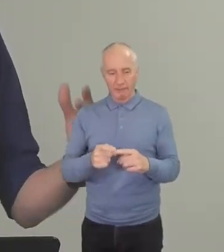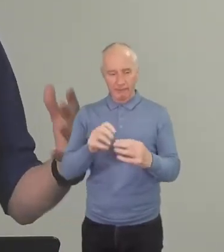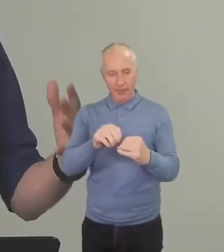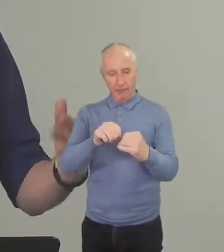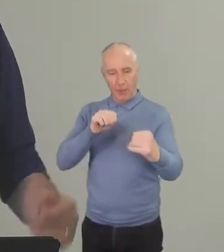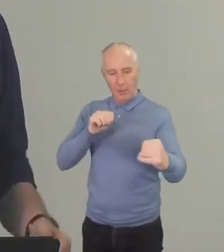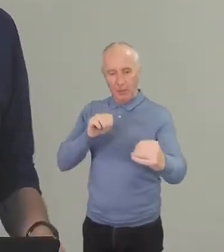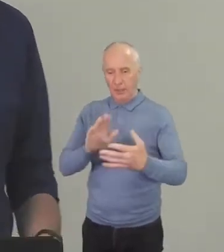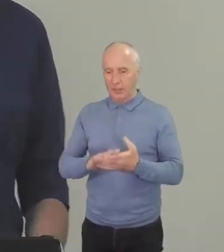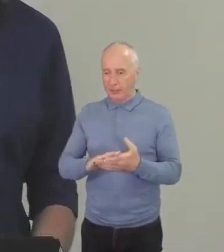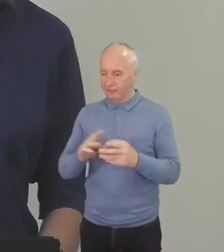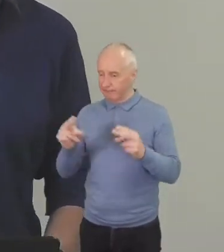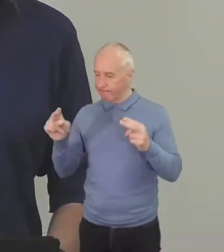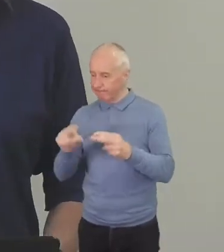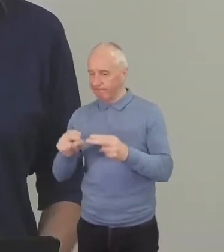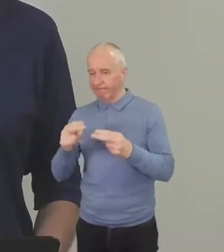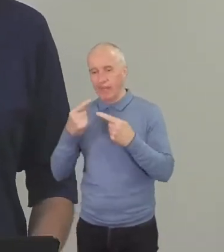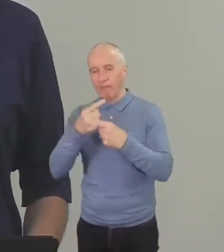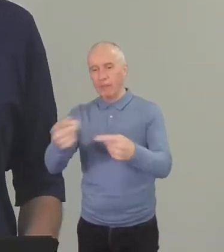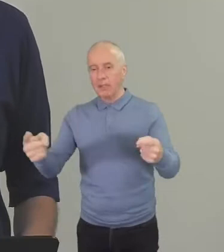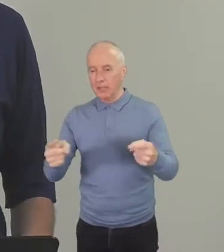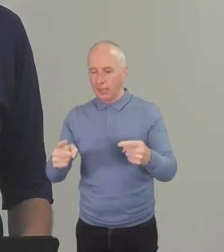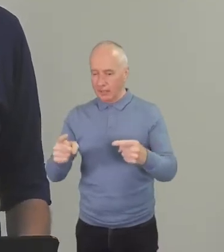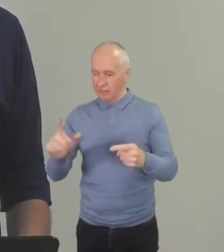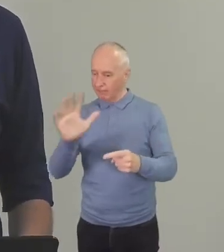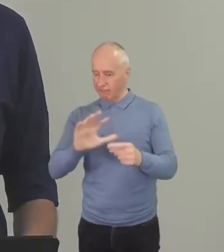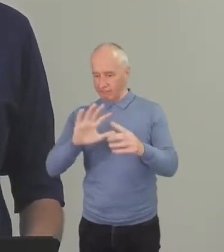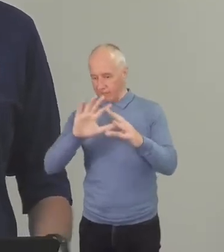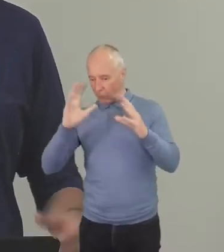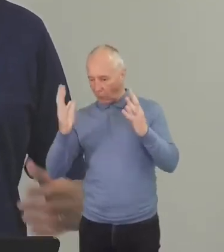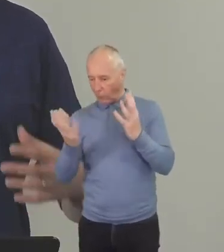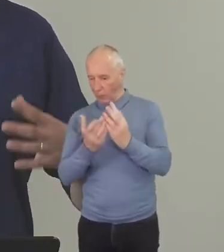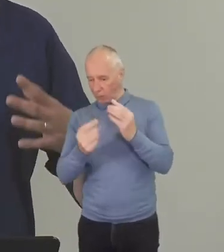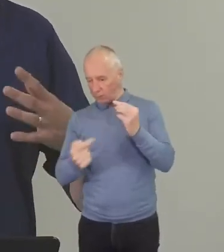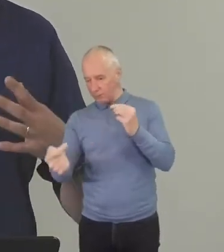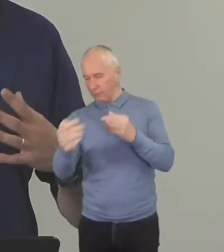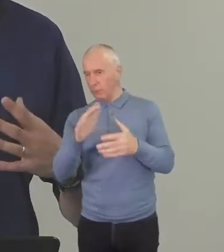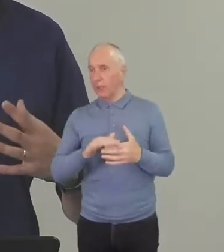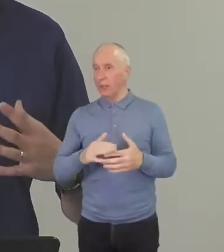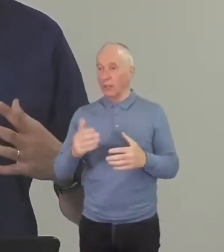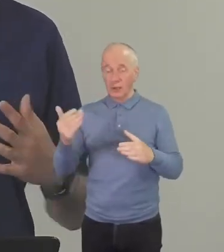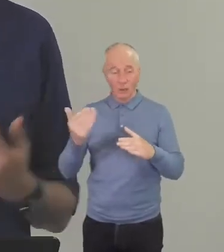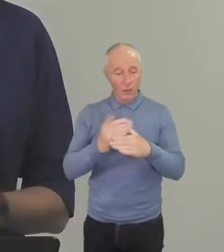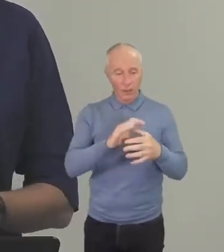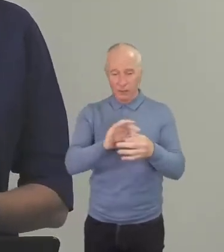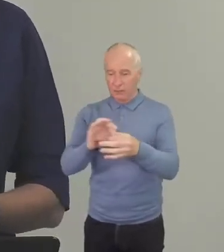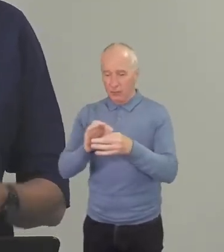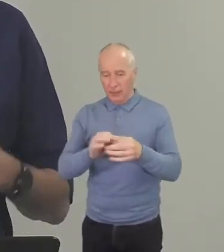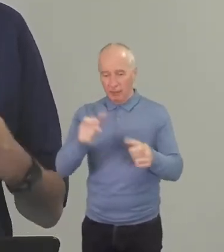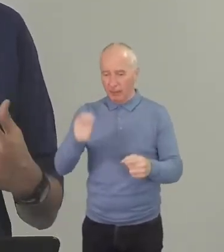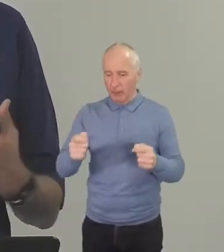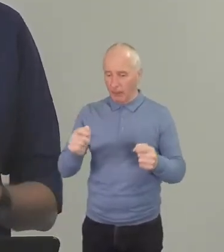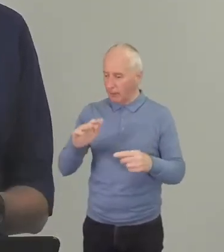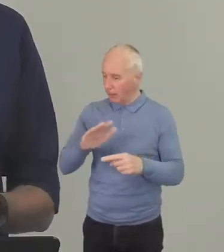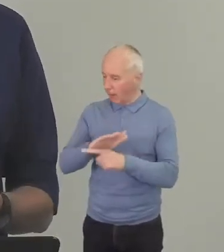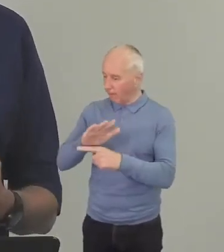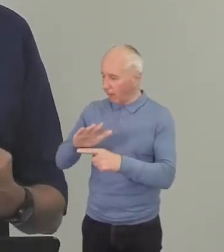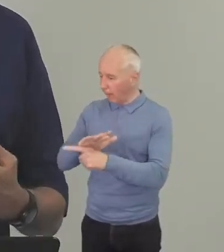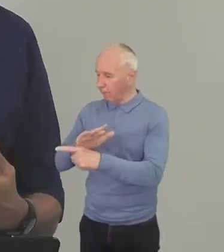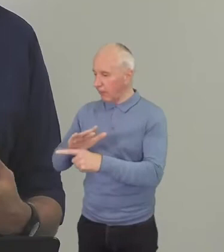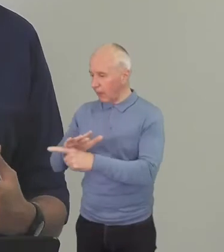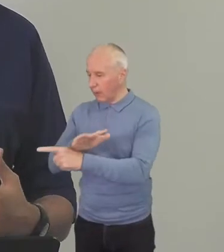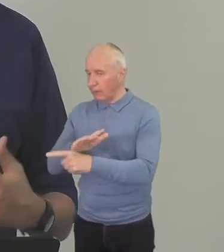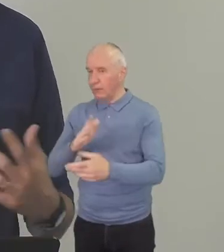the least evangelised parts of the world, working with people that are on the move, but with that emphasis